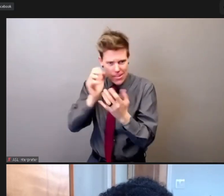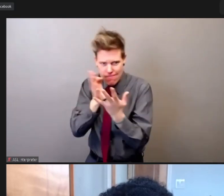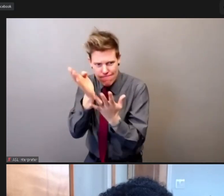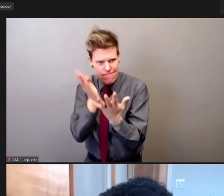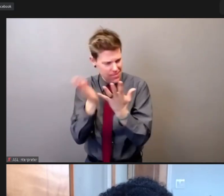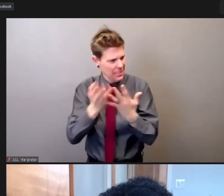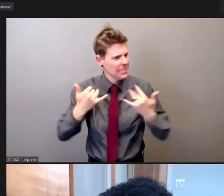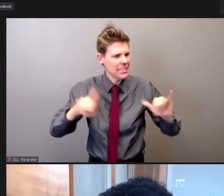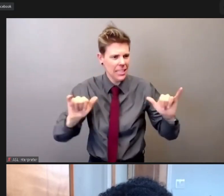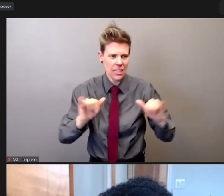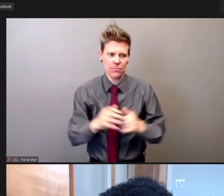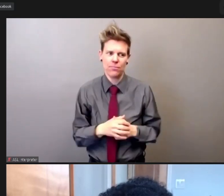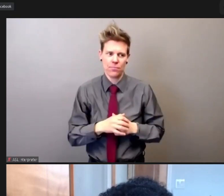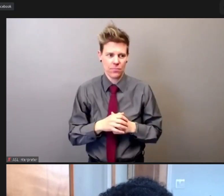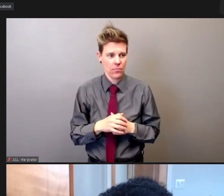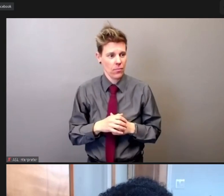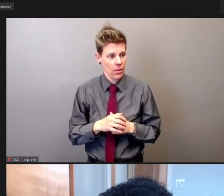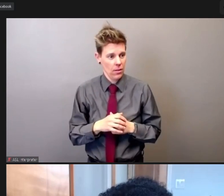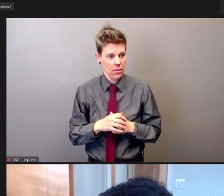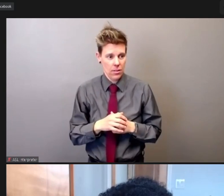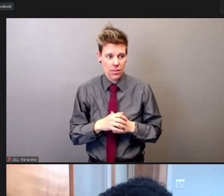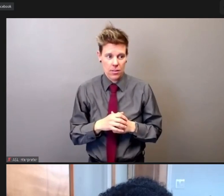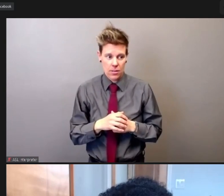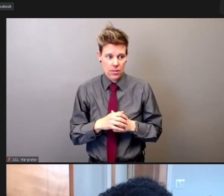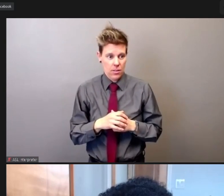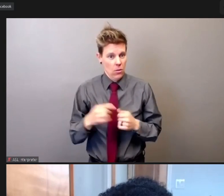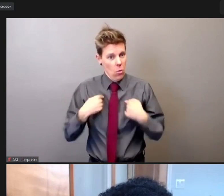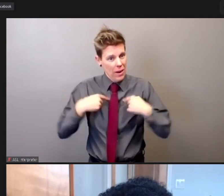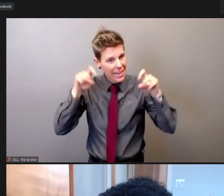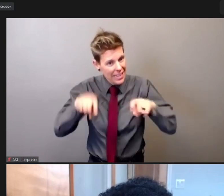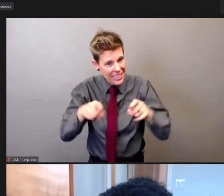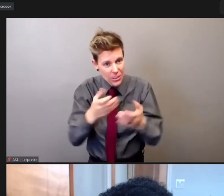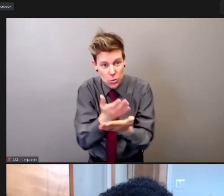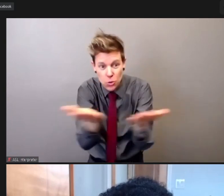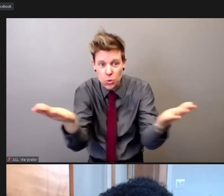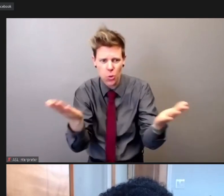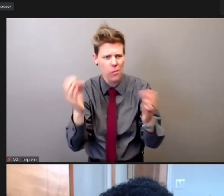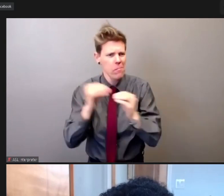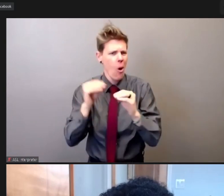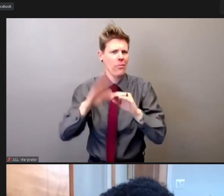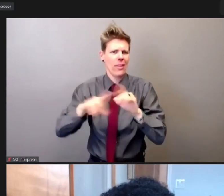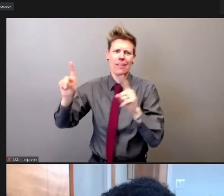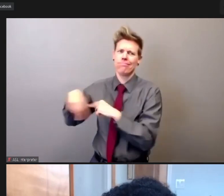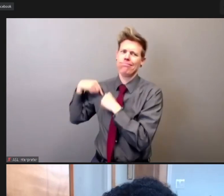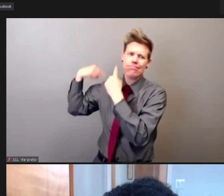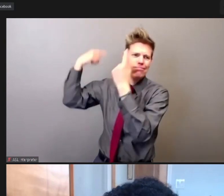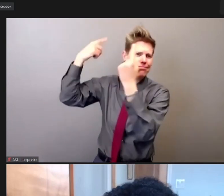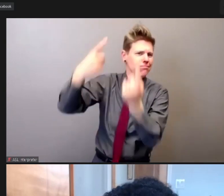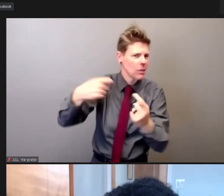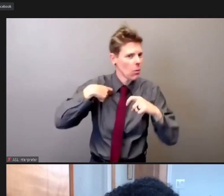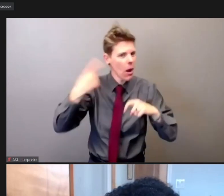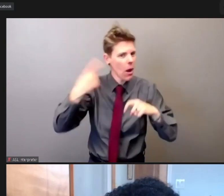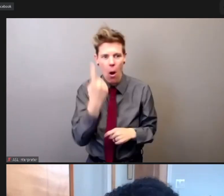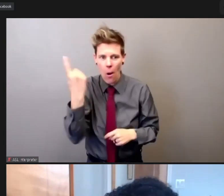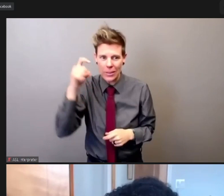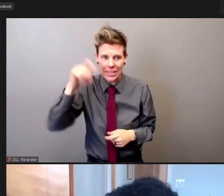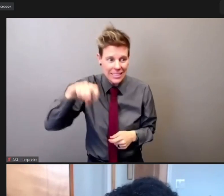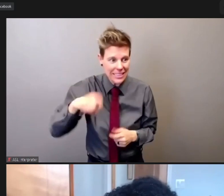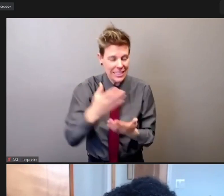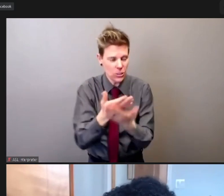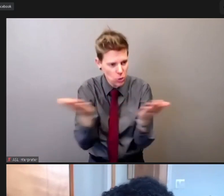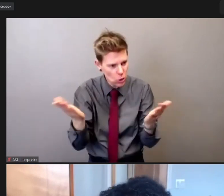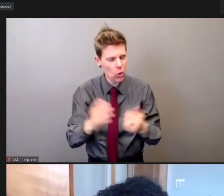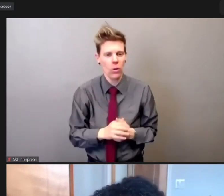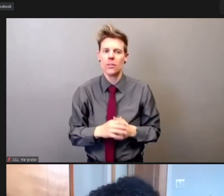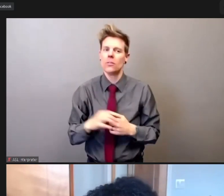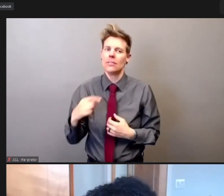now. This is when our fatigue could get the better of us. Don't let it. Keep hanging in there,